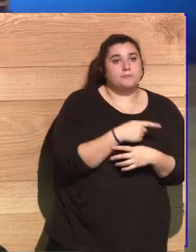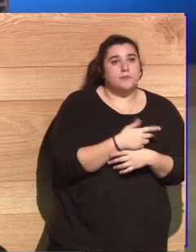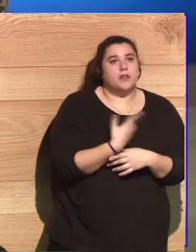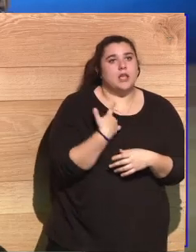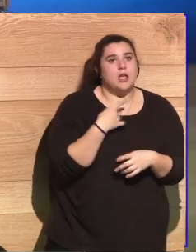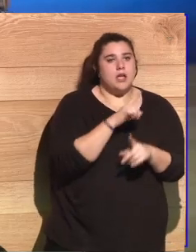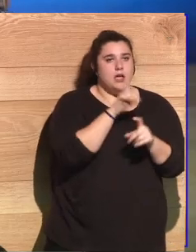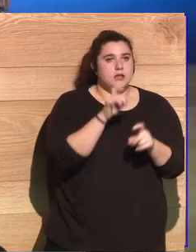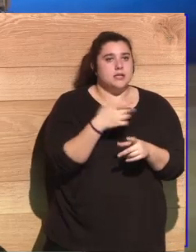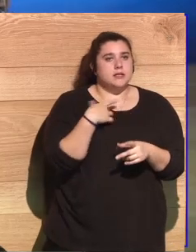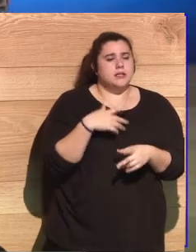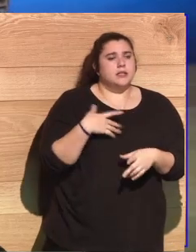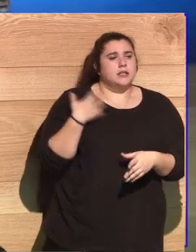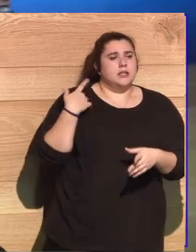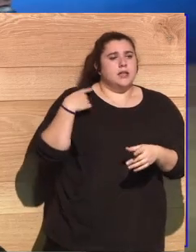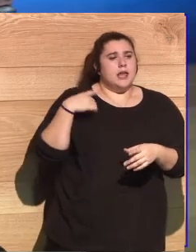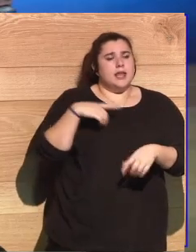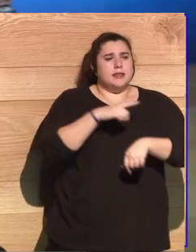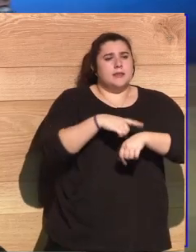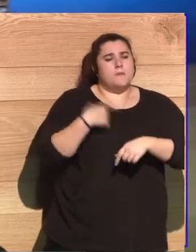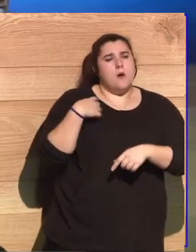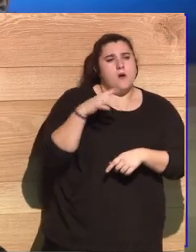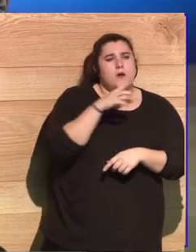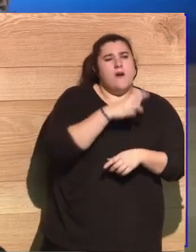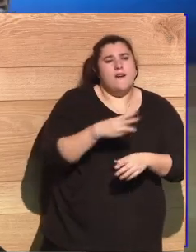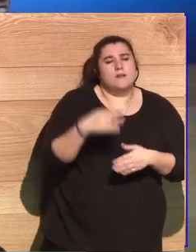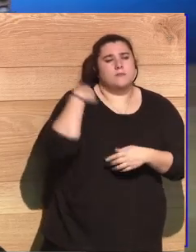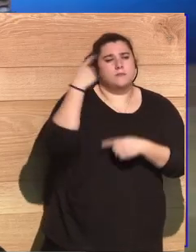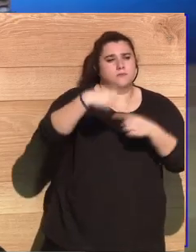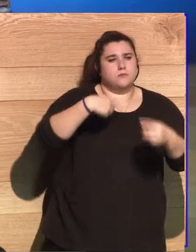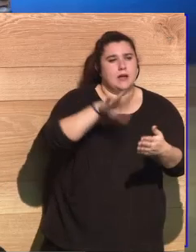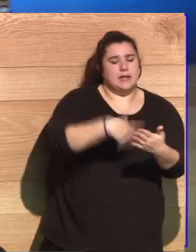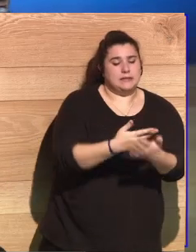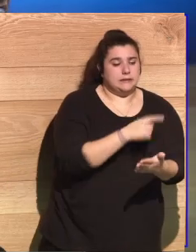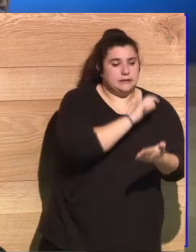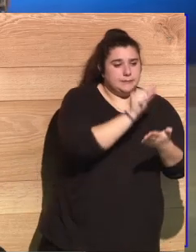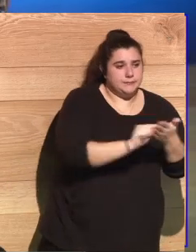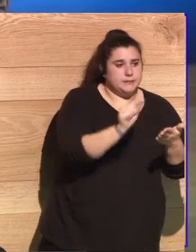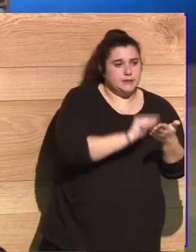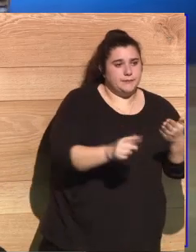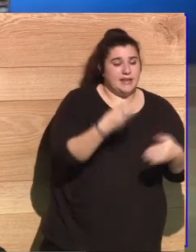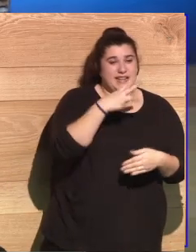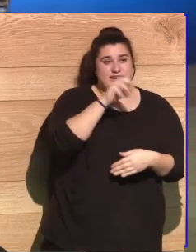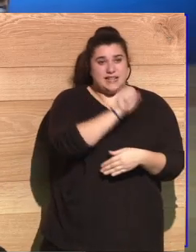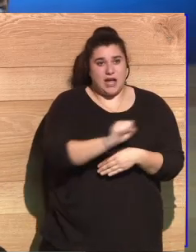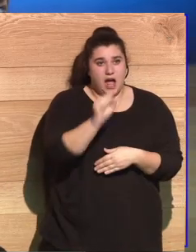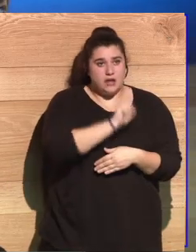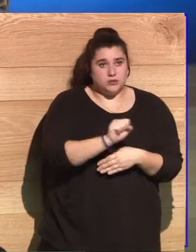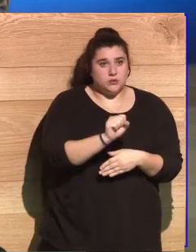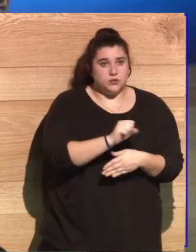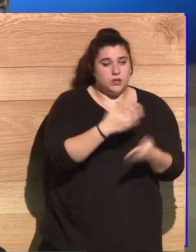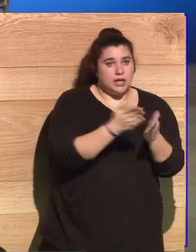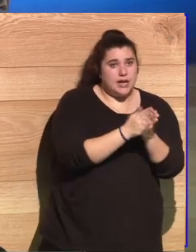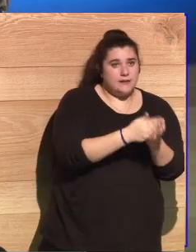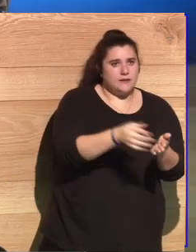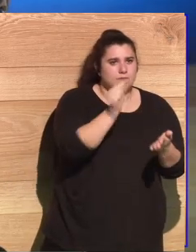Idiota. They asked Peter why it was so long for him to write the book. There's something funny. It took 30 years